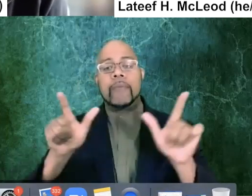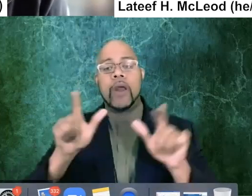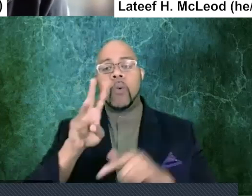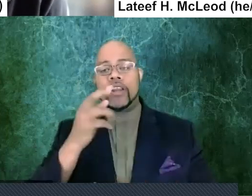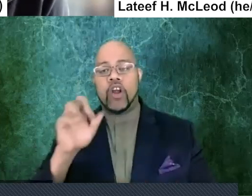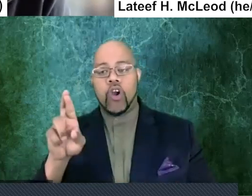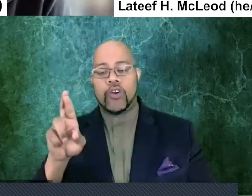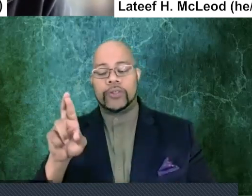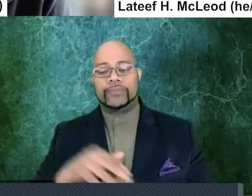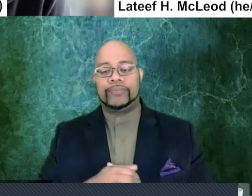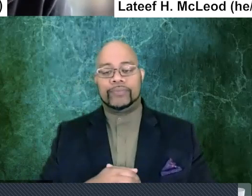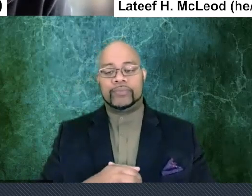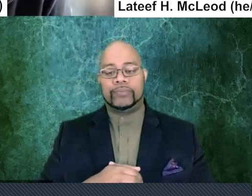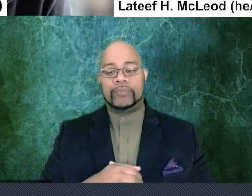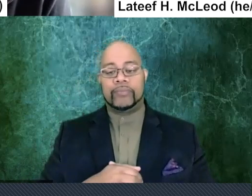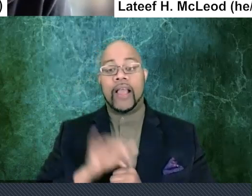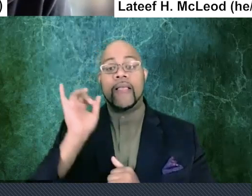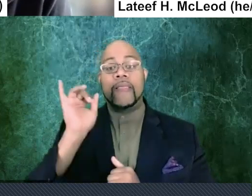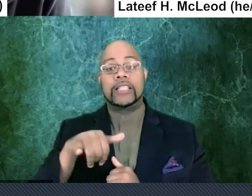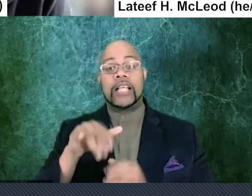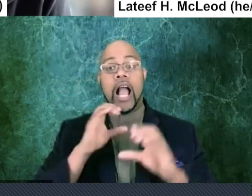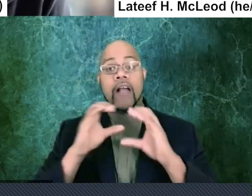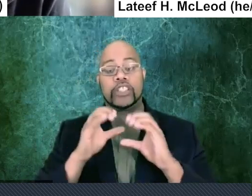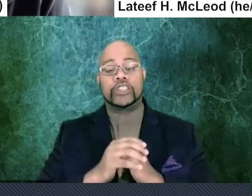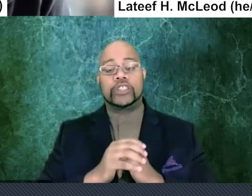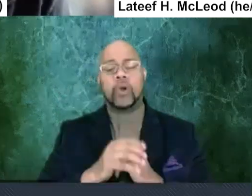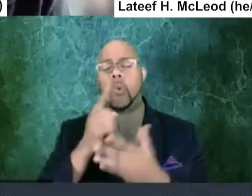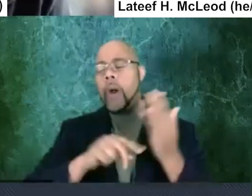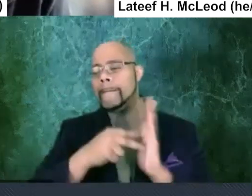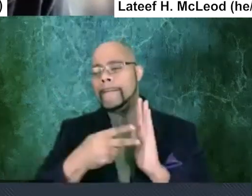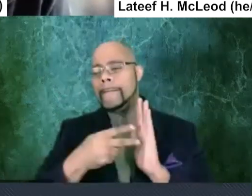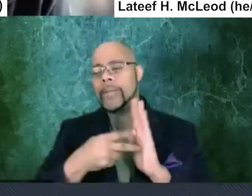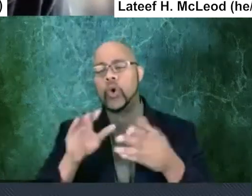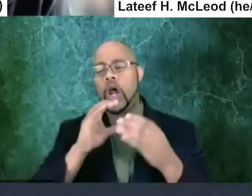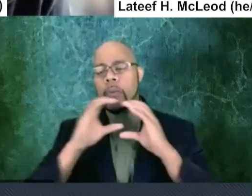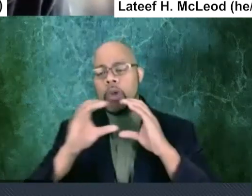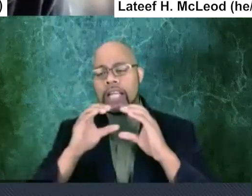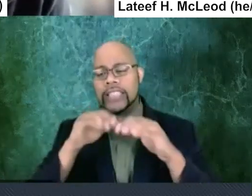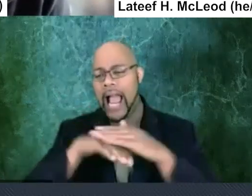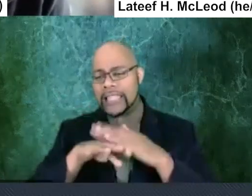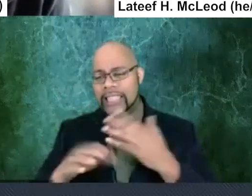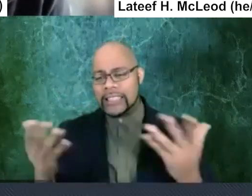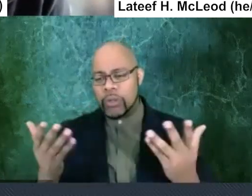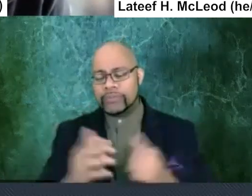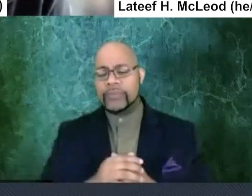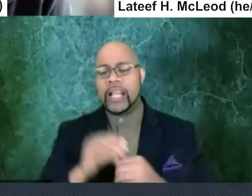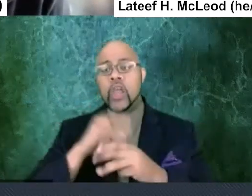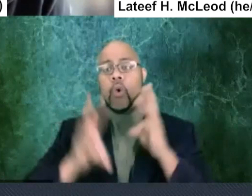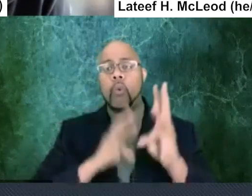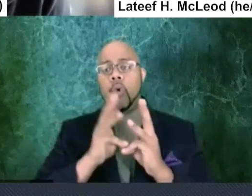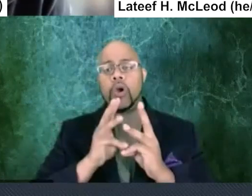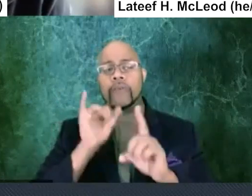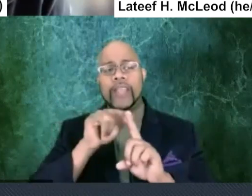LiberatingWebinars. Today's conversation is about what it means to do communications access in a world where